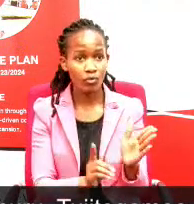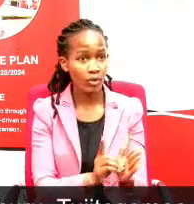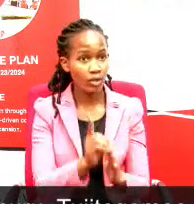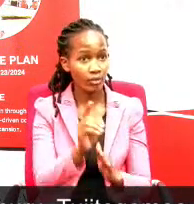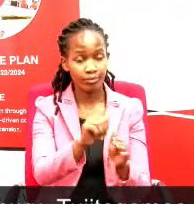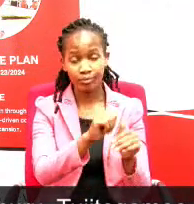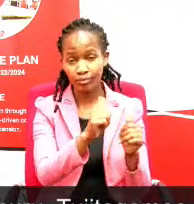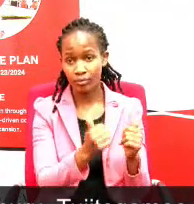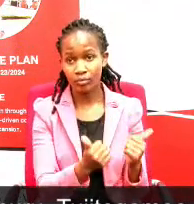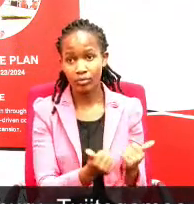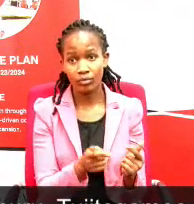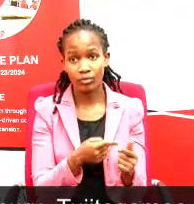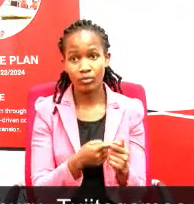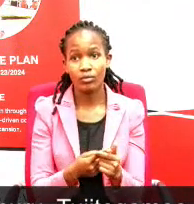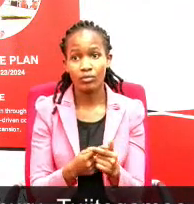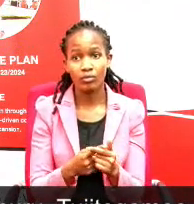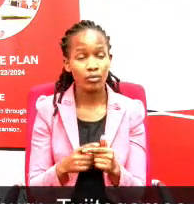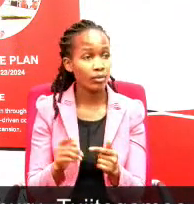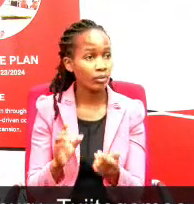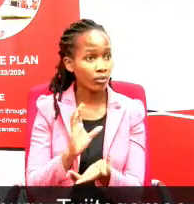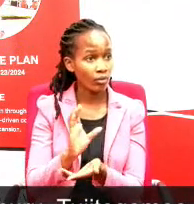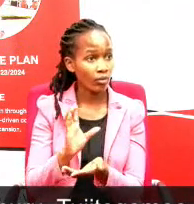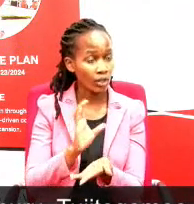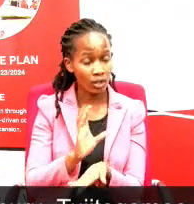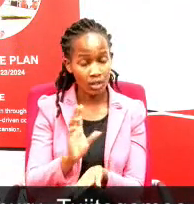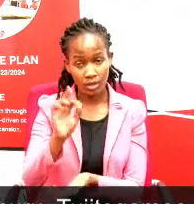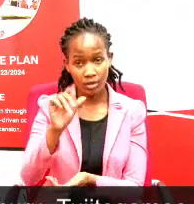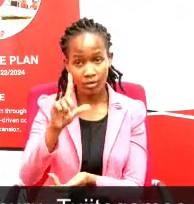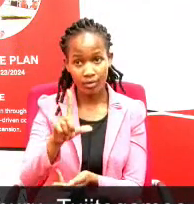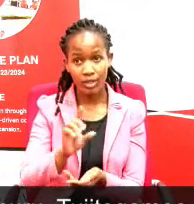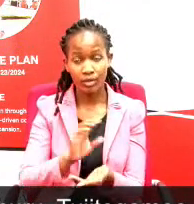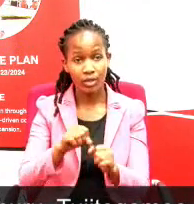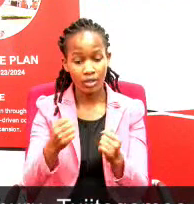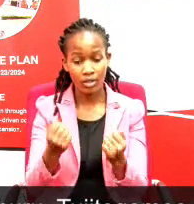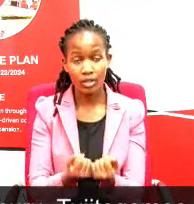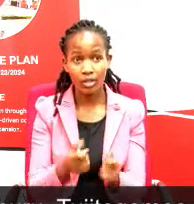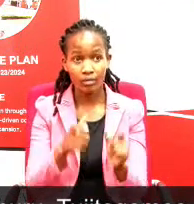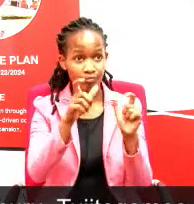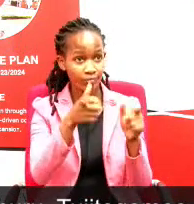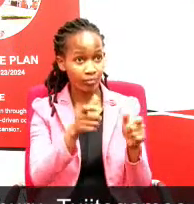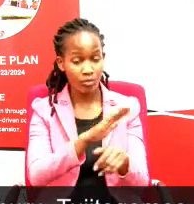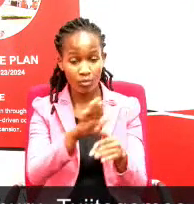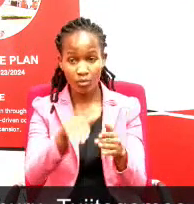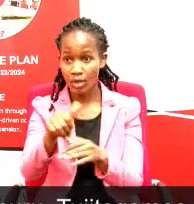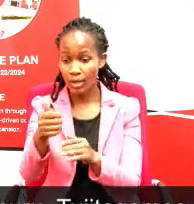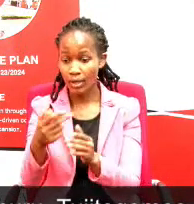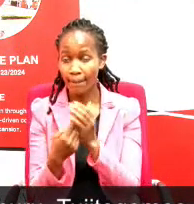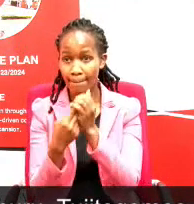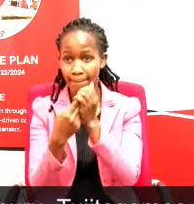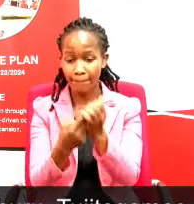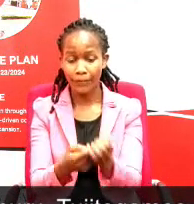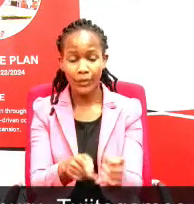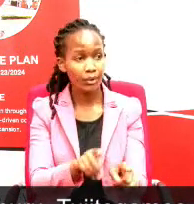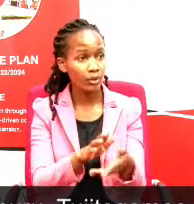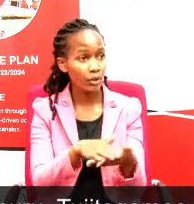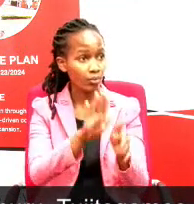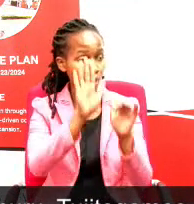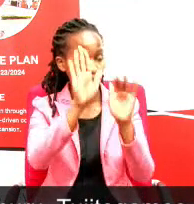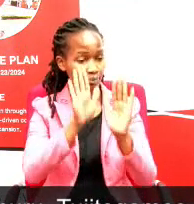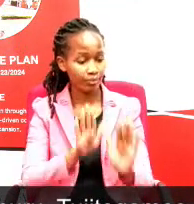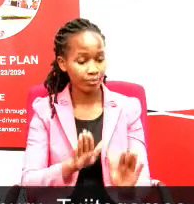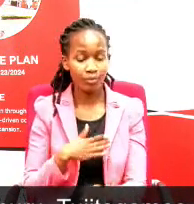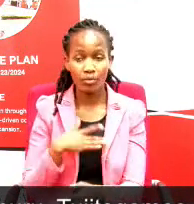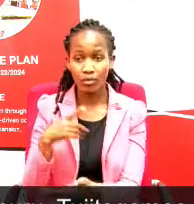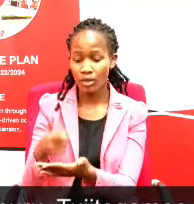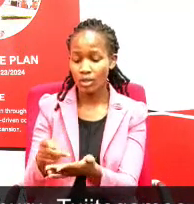development agencies, civil society, media, other partners, and more importantly,